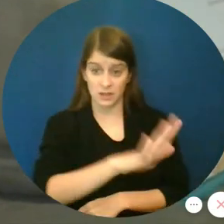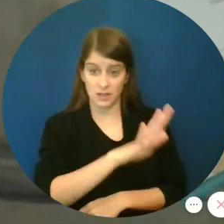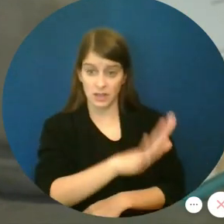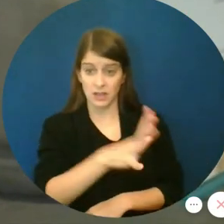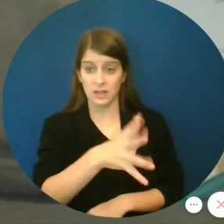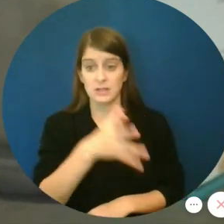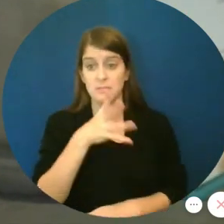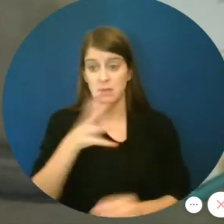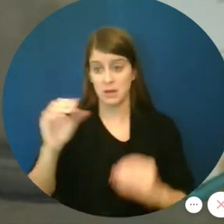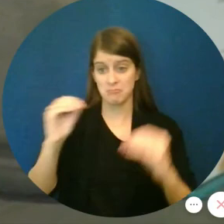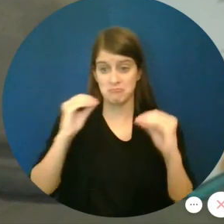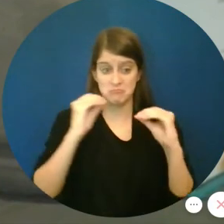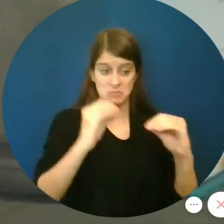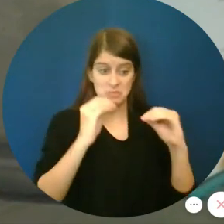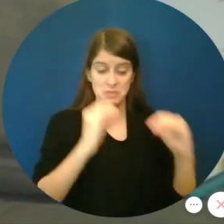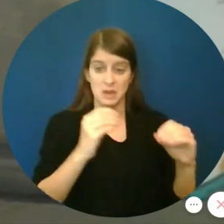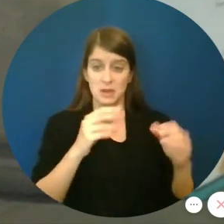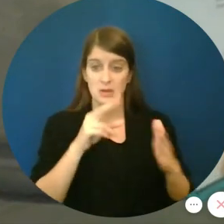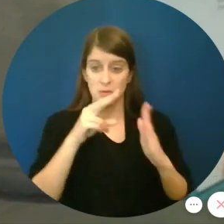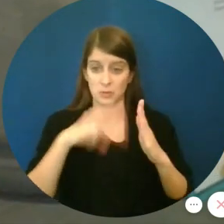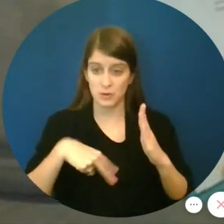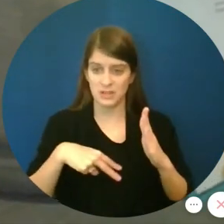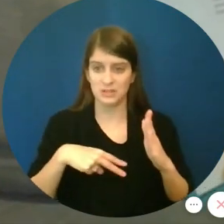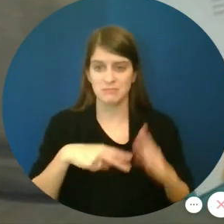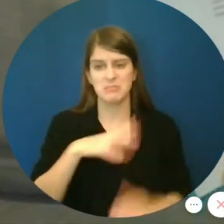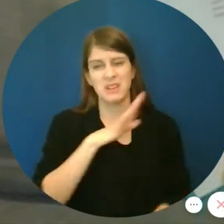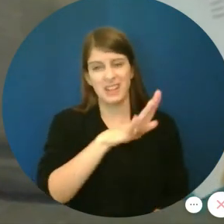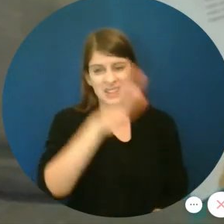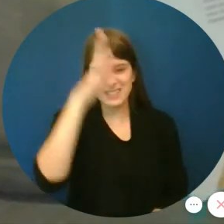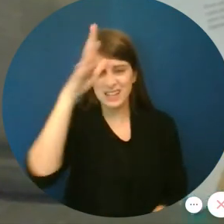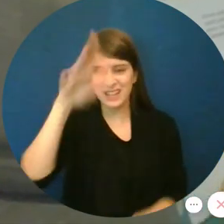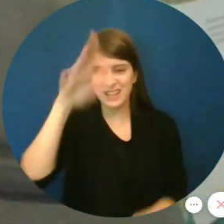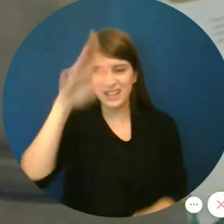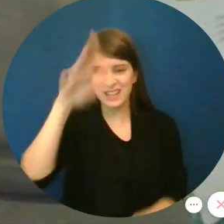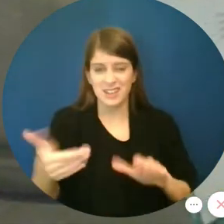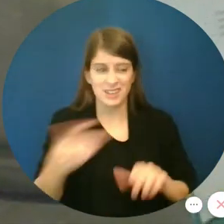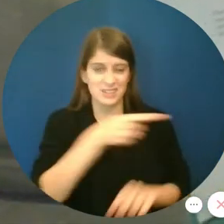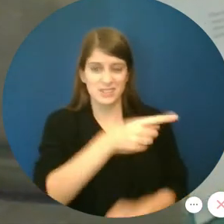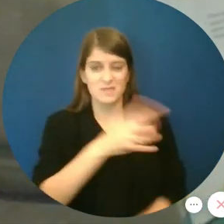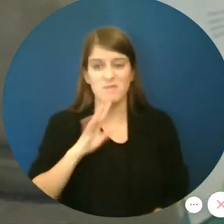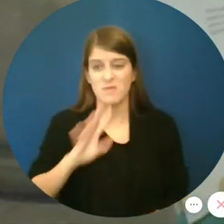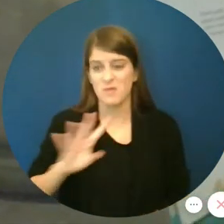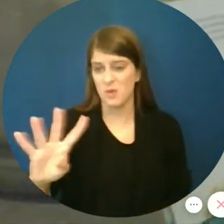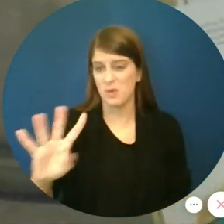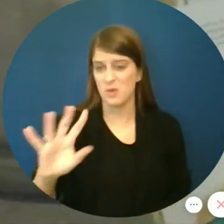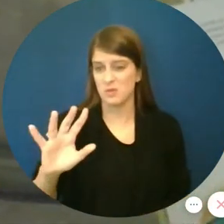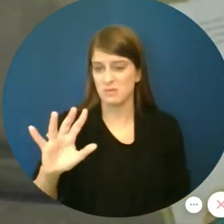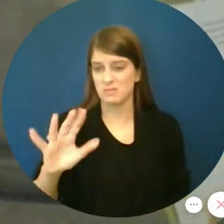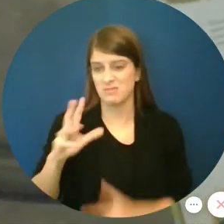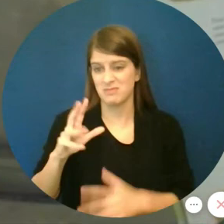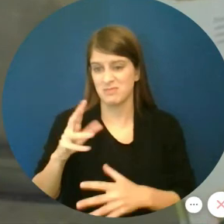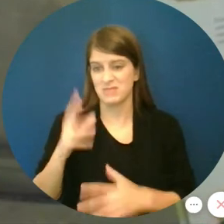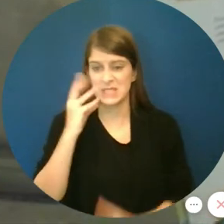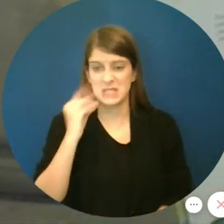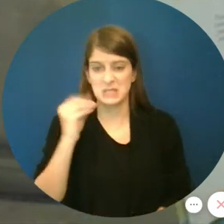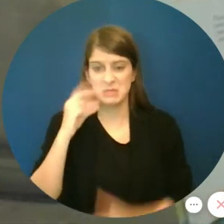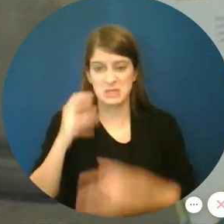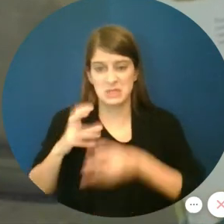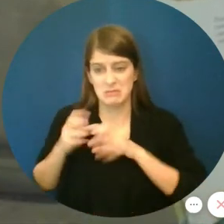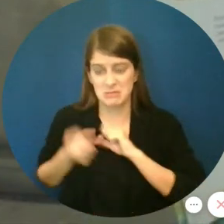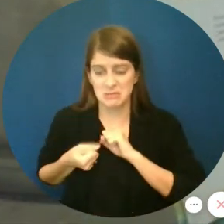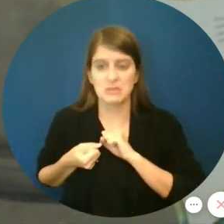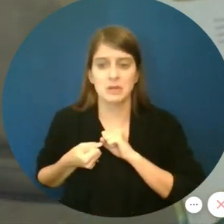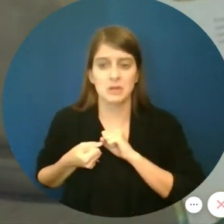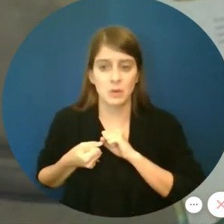his father died when he was 4, he learned how hard life could be. To find better paying work, Ernest's